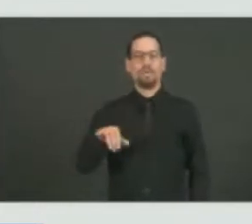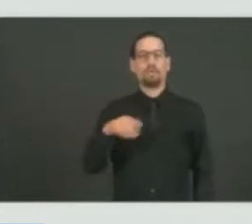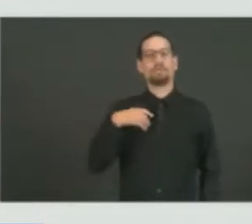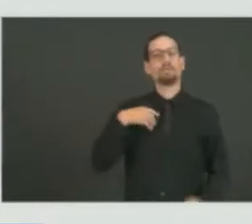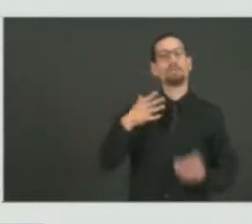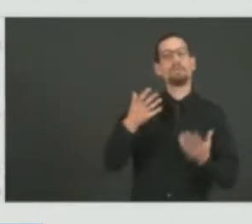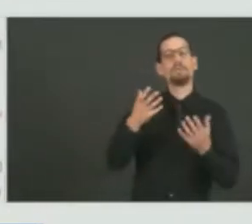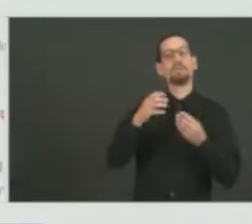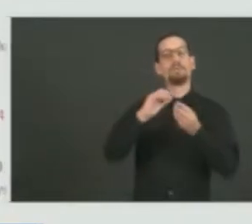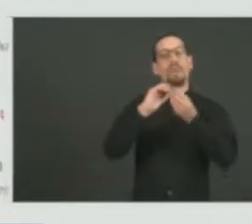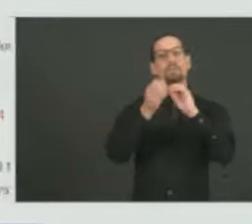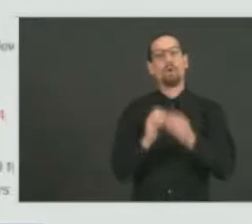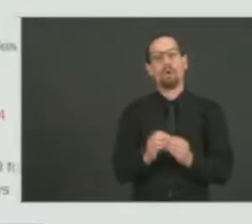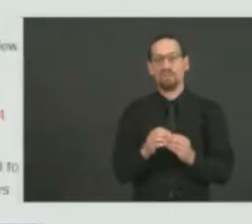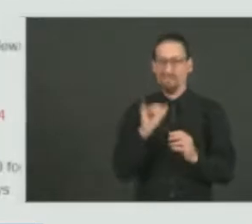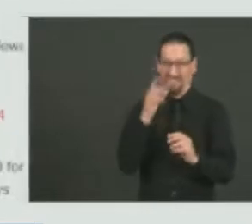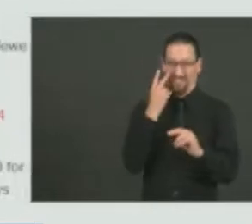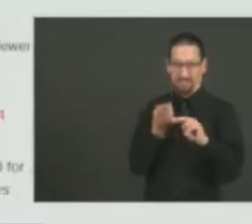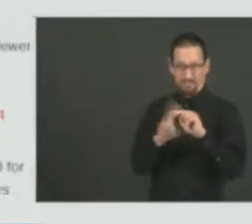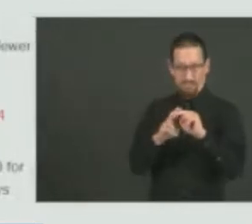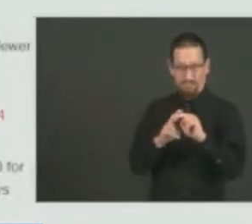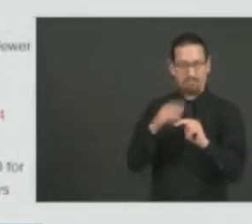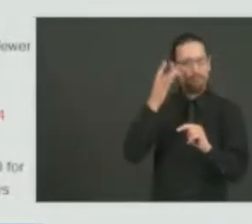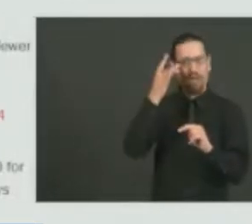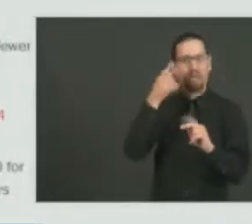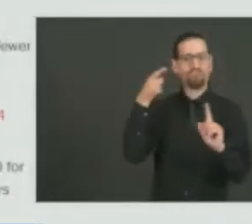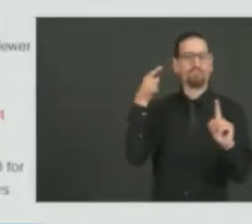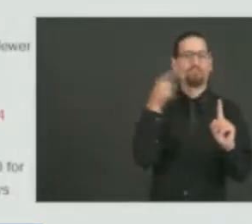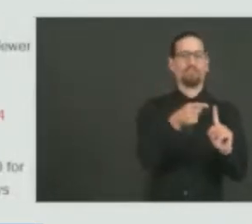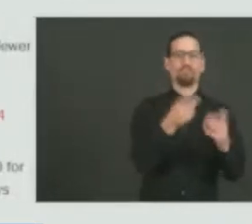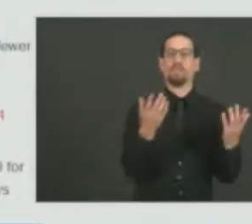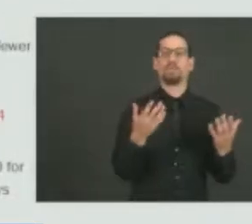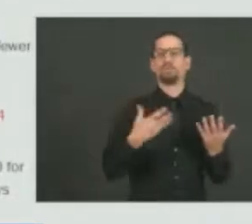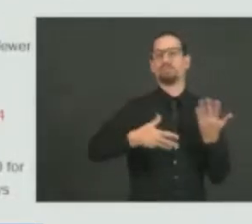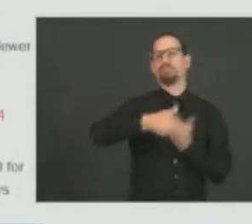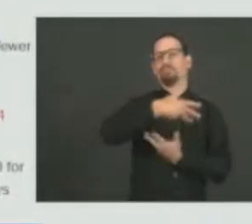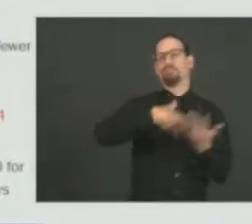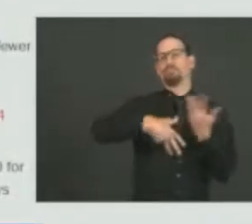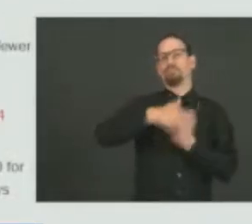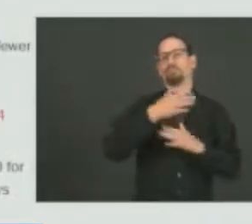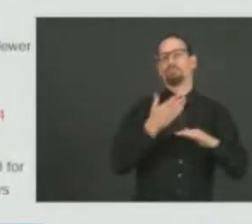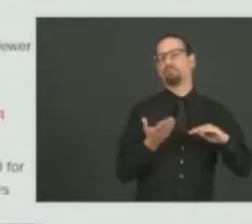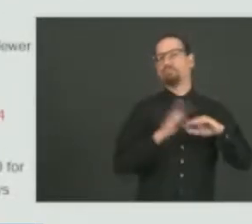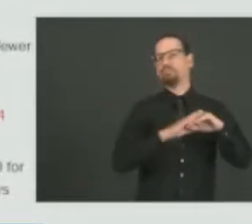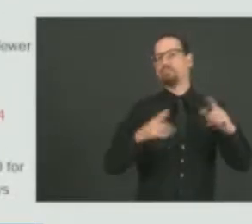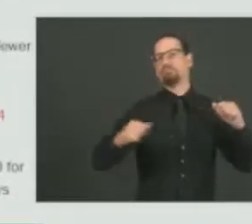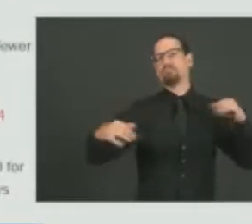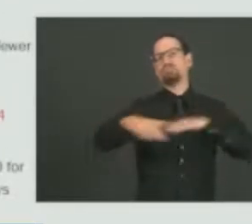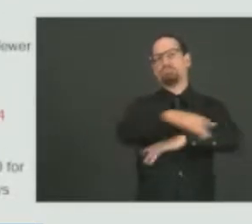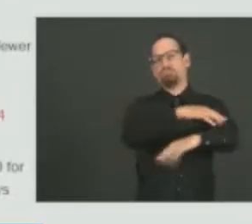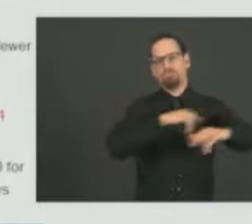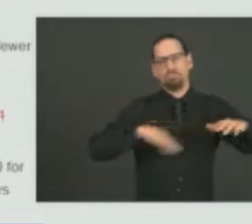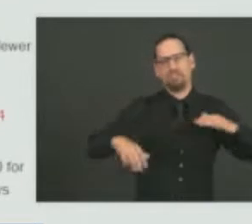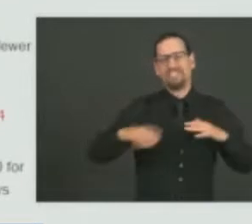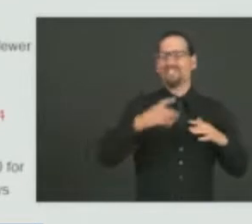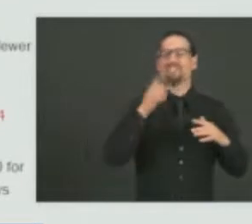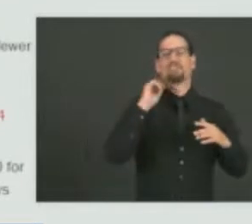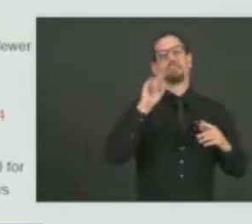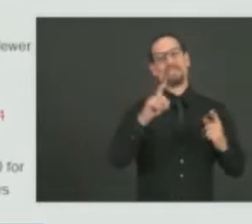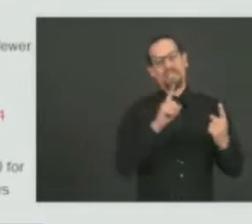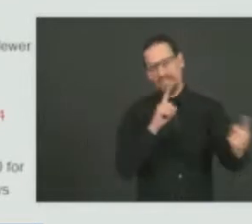directly attributable to social gatherings that are too large, with no mask wearing and lots of people close in